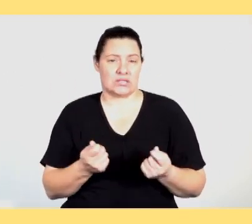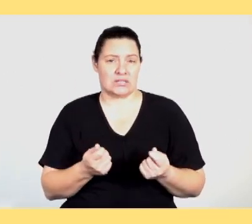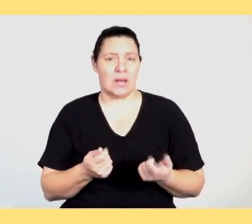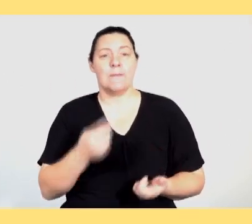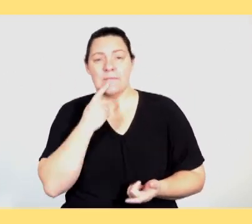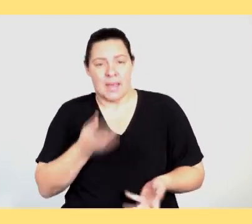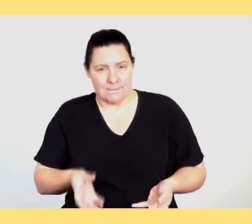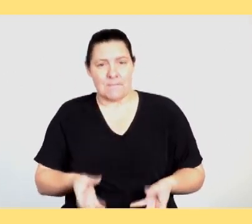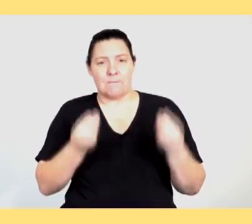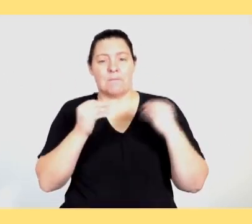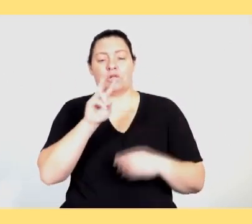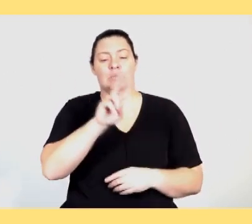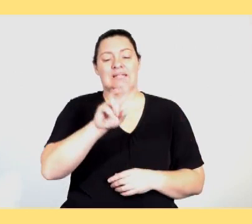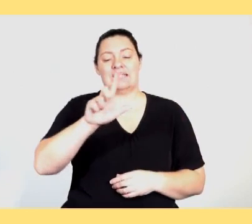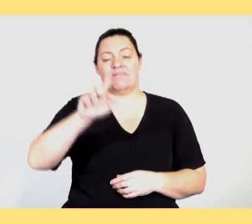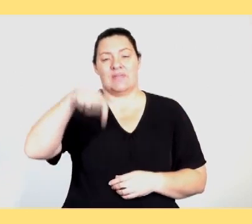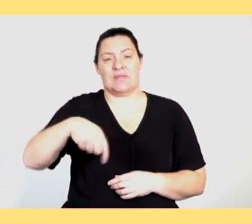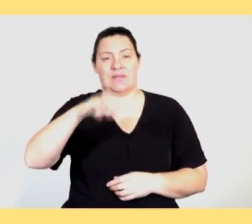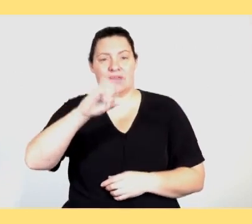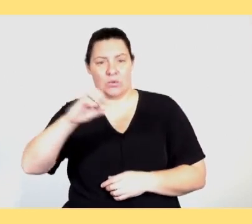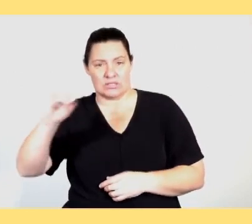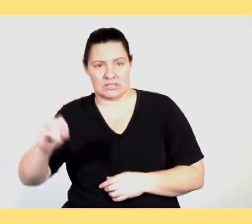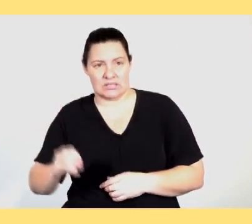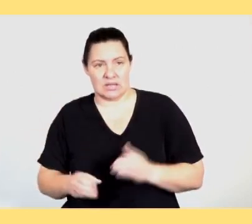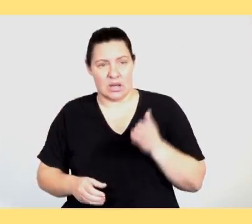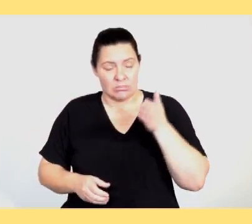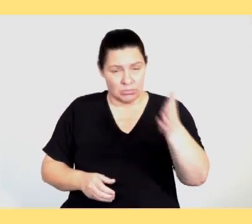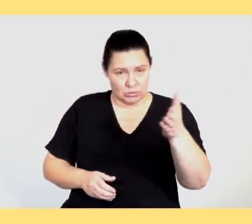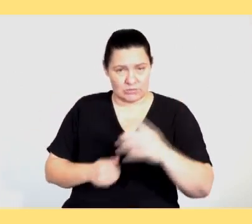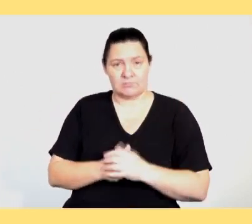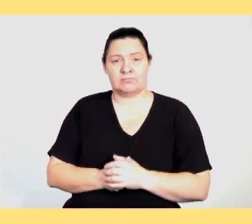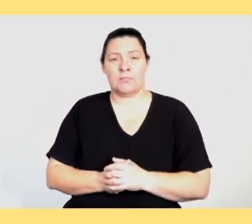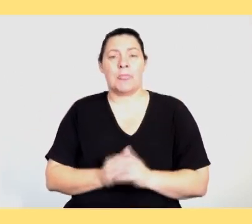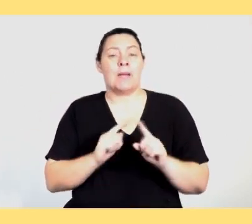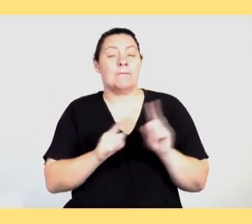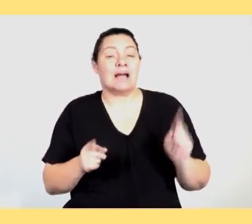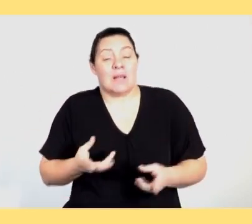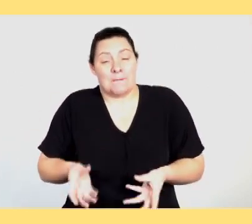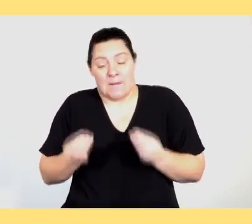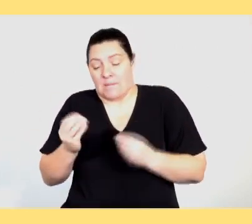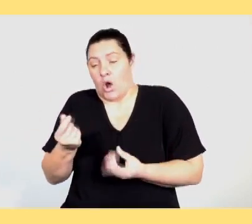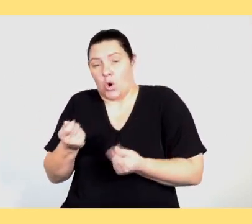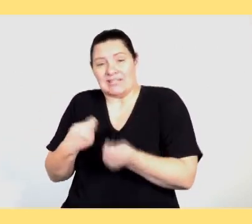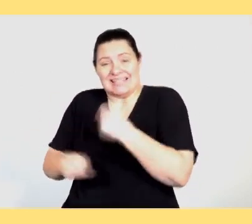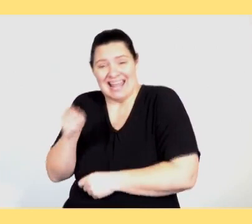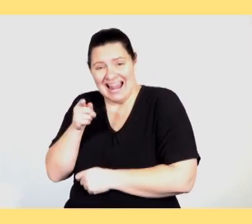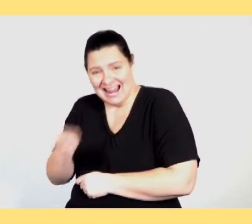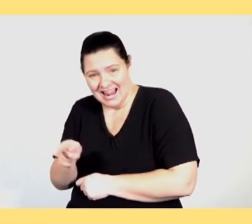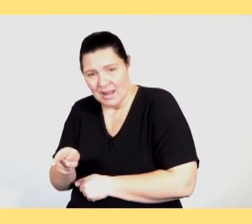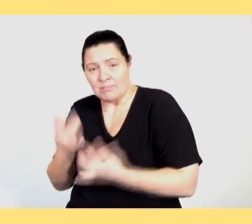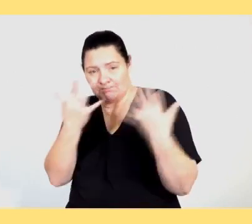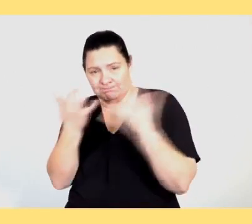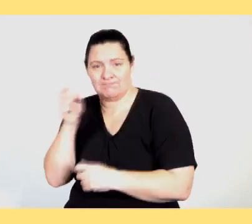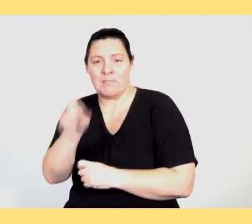means I can get my 27,000 here. There it is. But for me to get my cost of